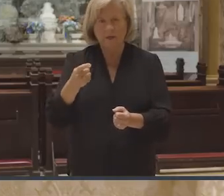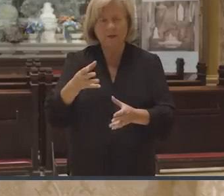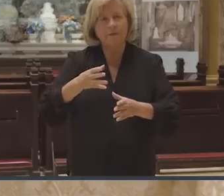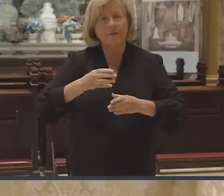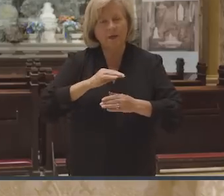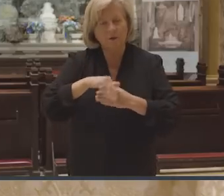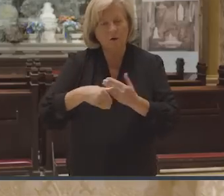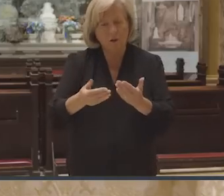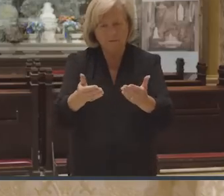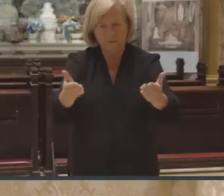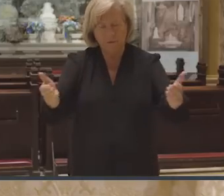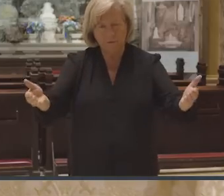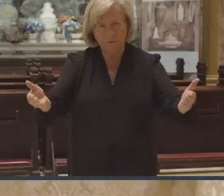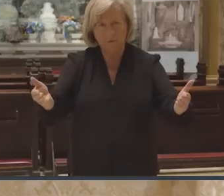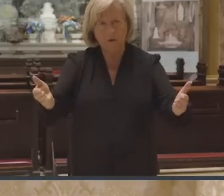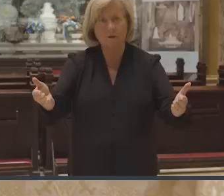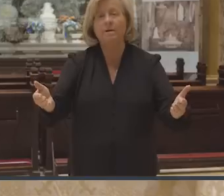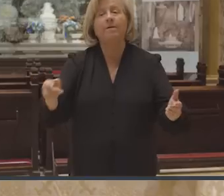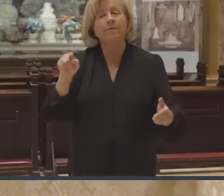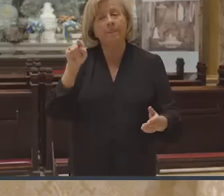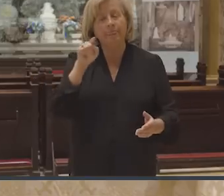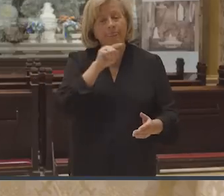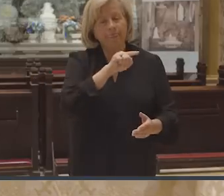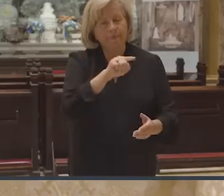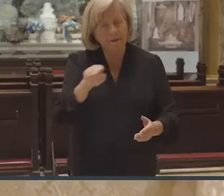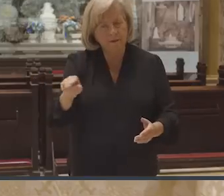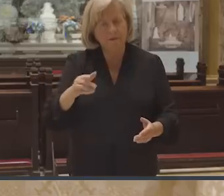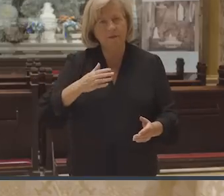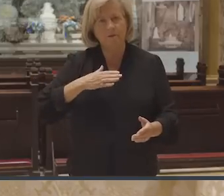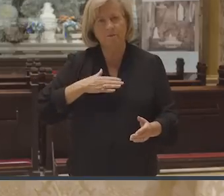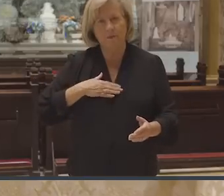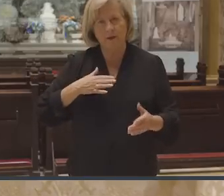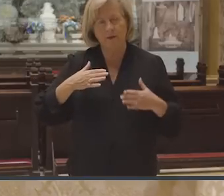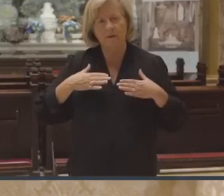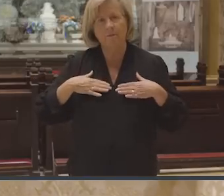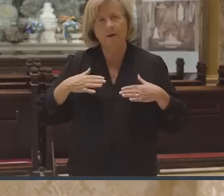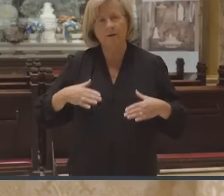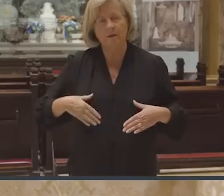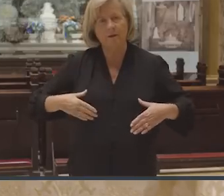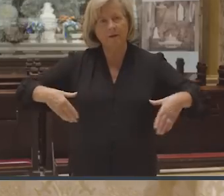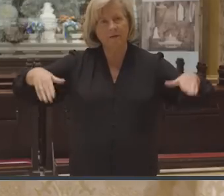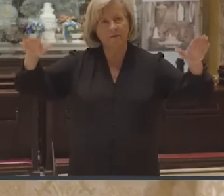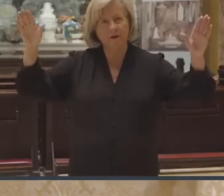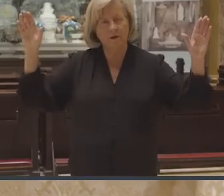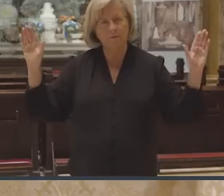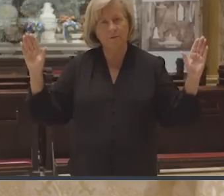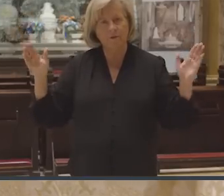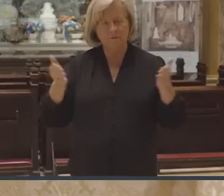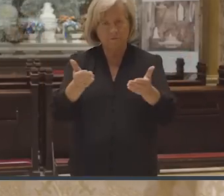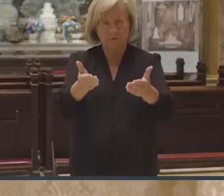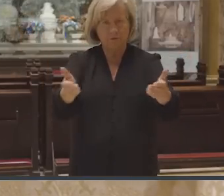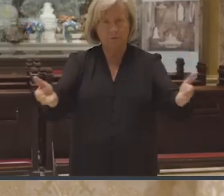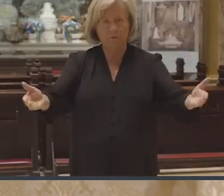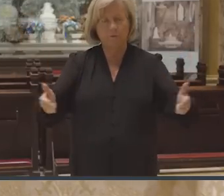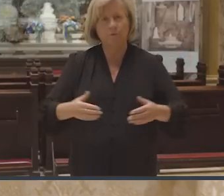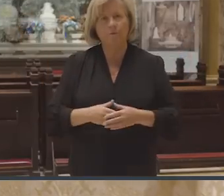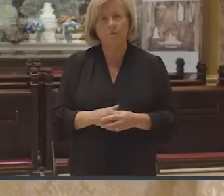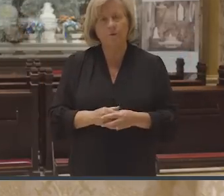this, all of you, in need of it, for this is my body, which will be given up for you.